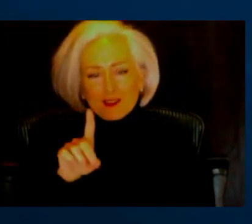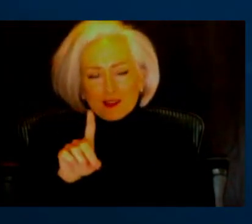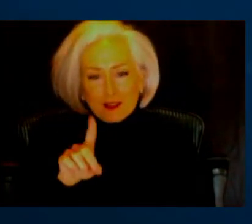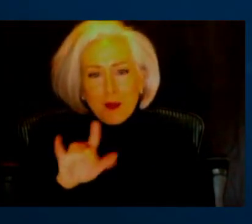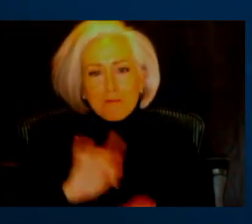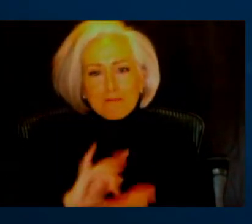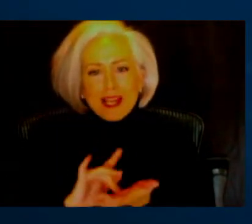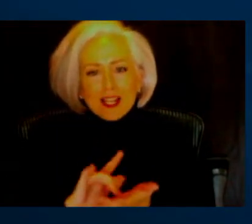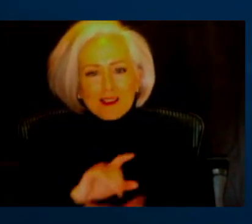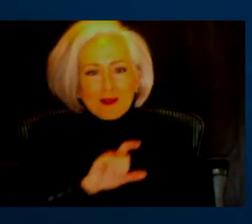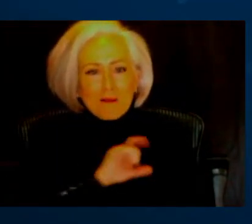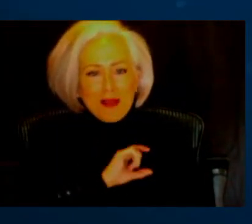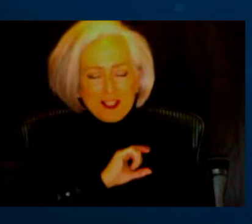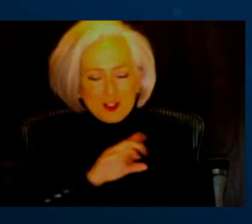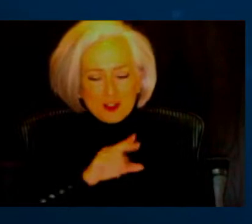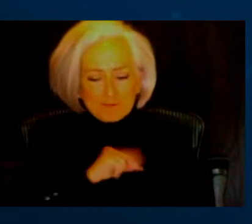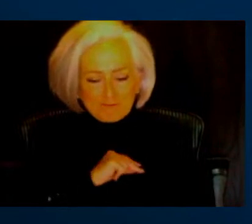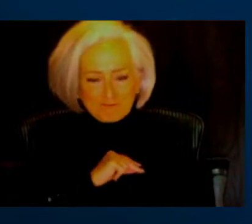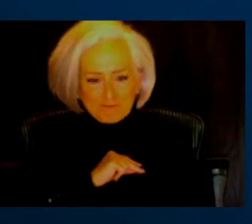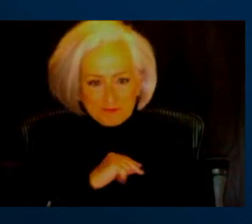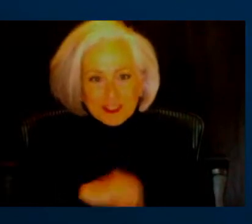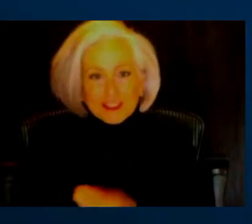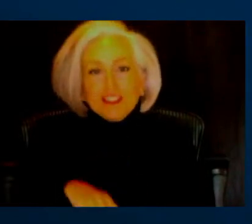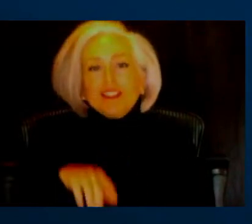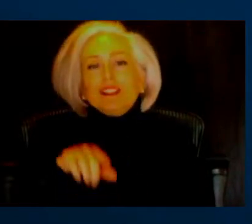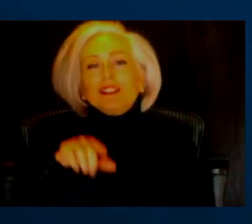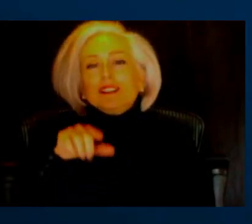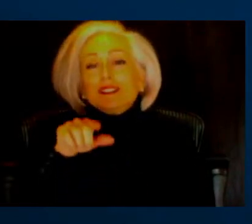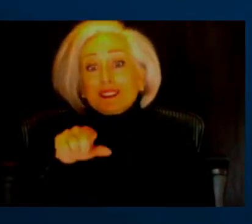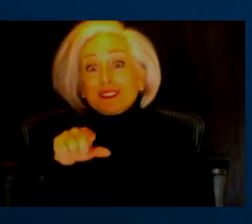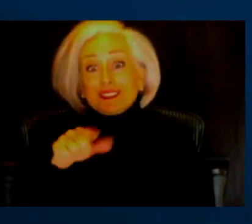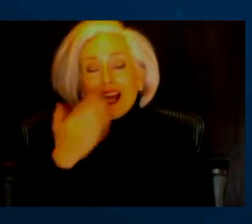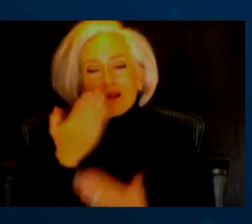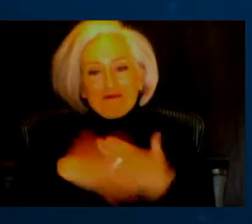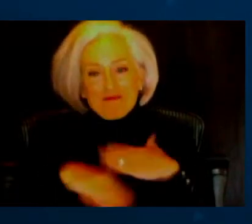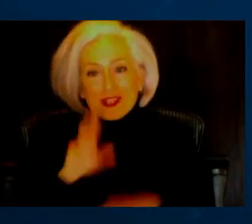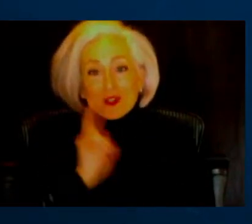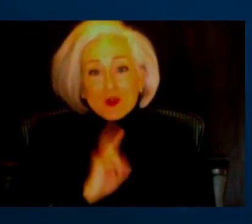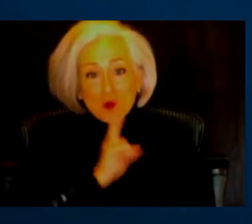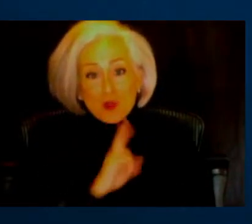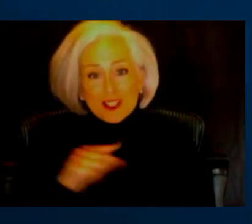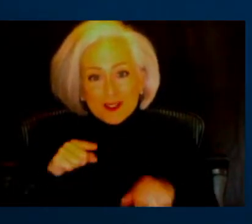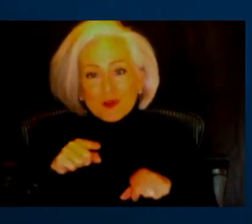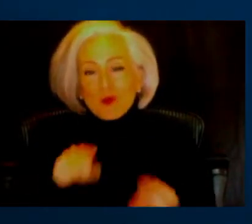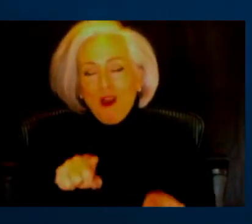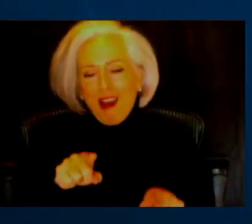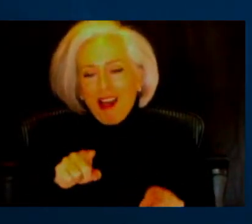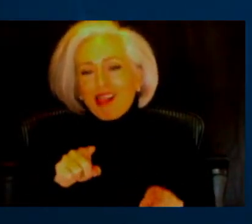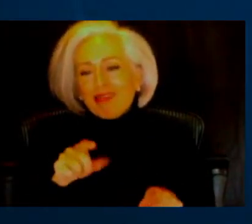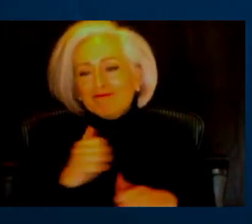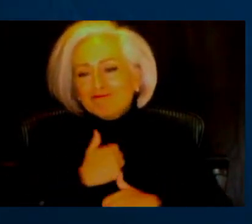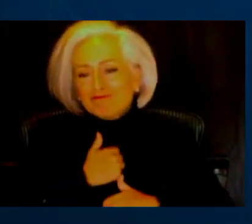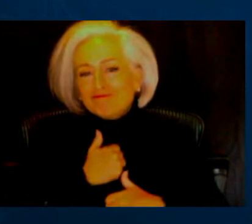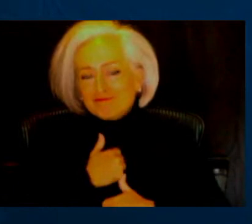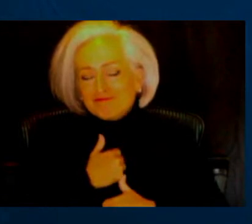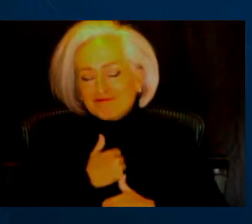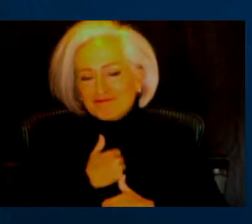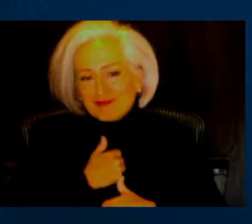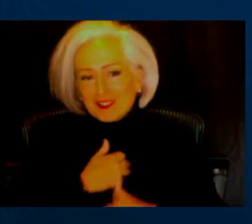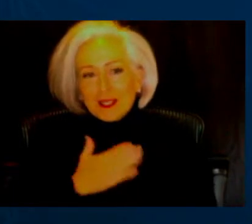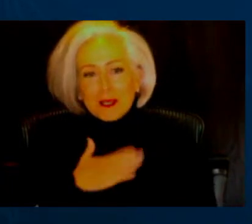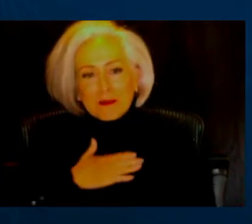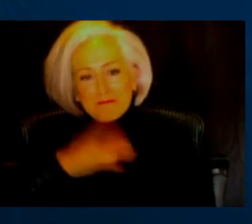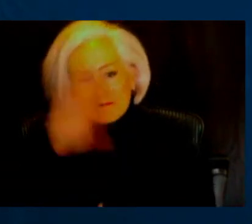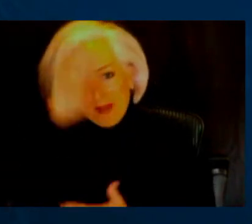Oh, this was, so I had twins when I was serving in the Army, and my spouse and I were